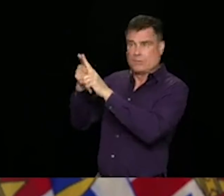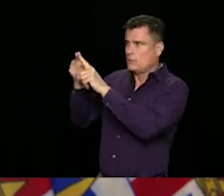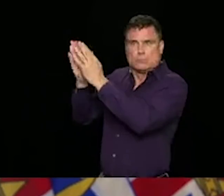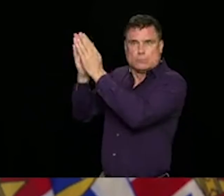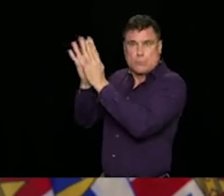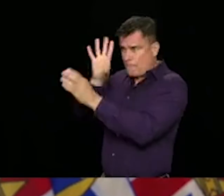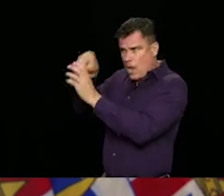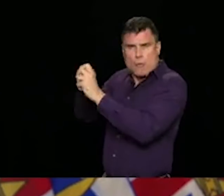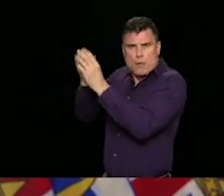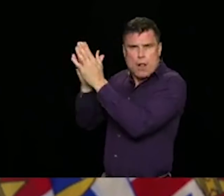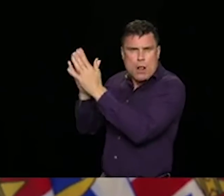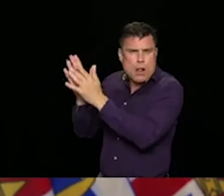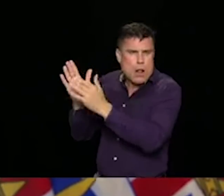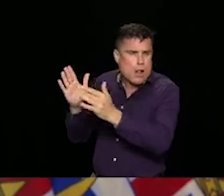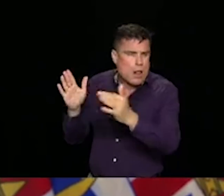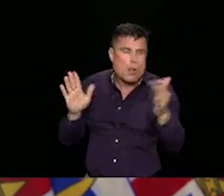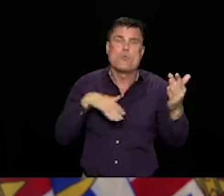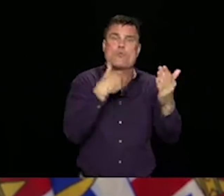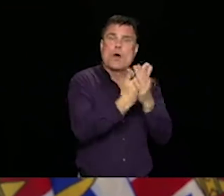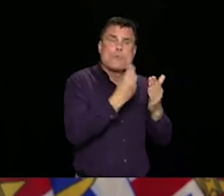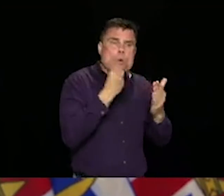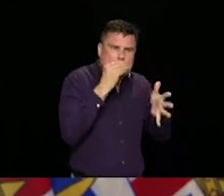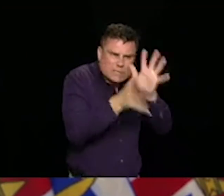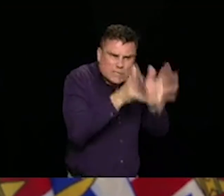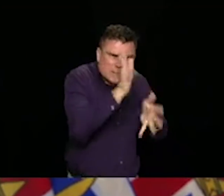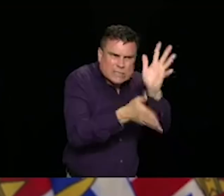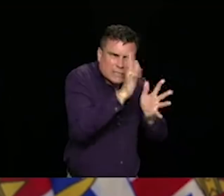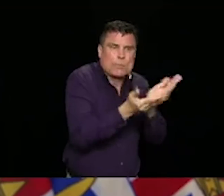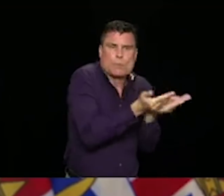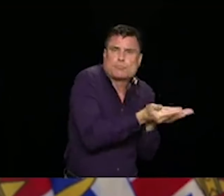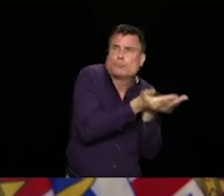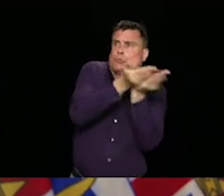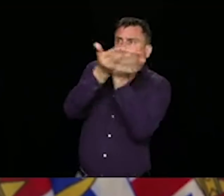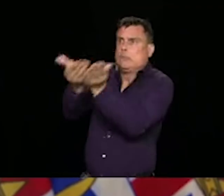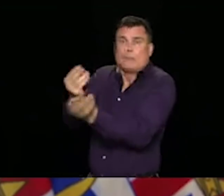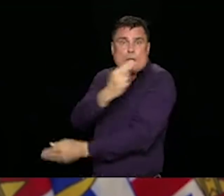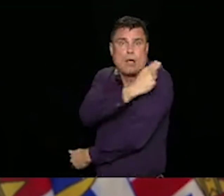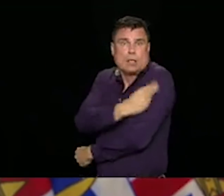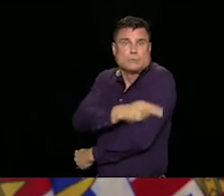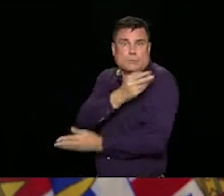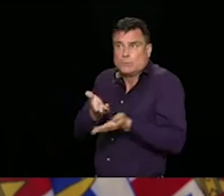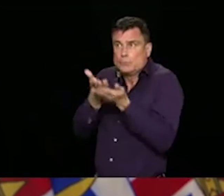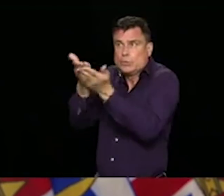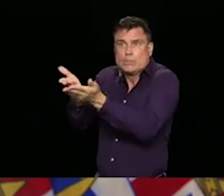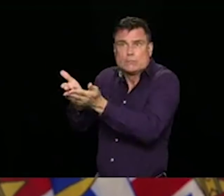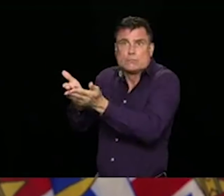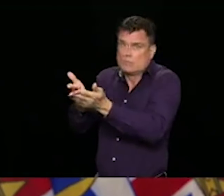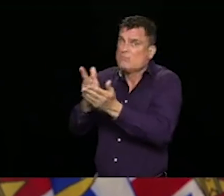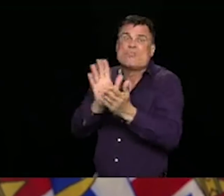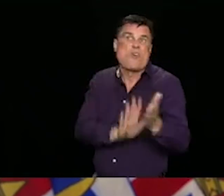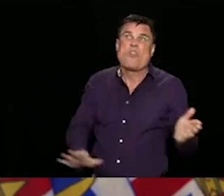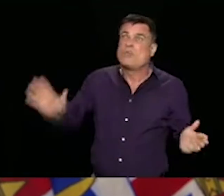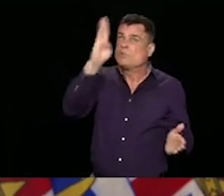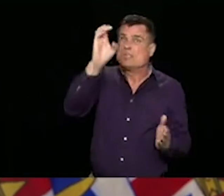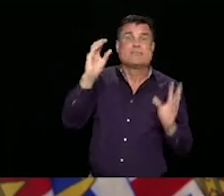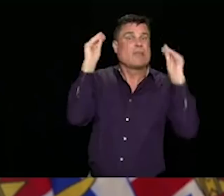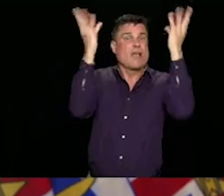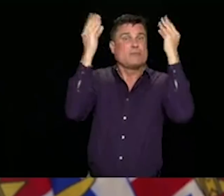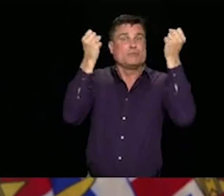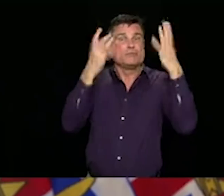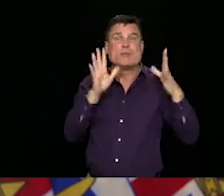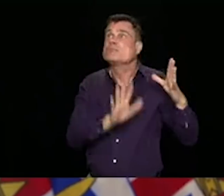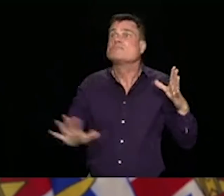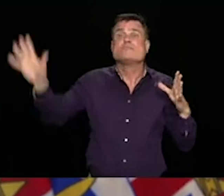when we get to hospital, and as part of our system of experts helping to protect us across our province, and as well, they work